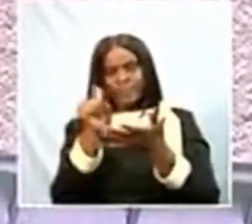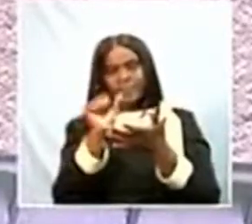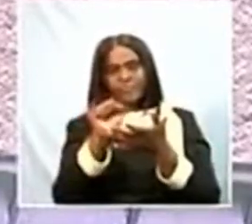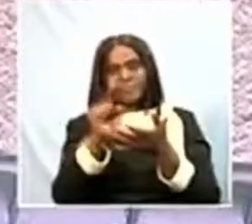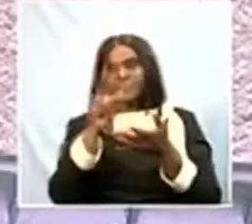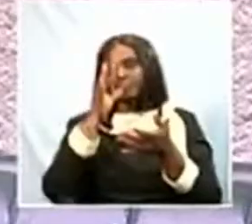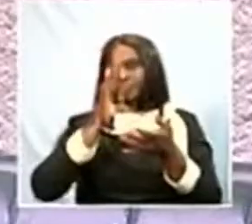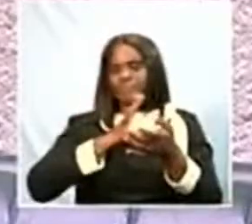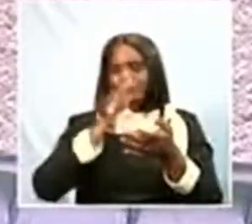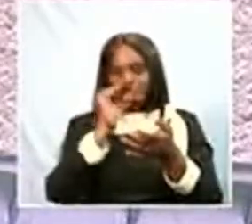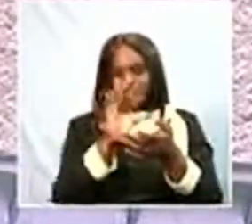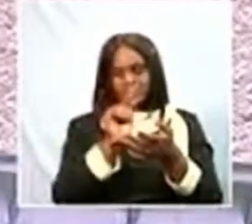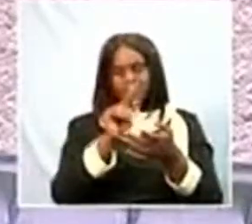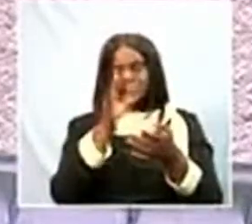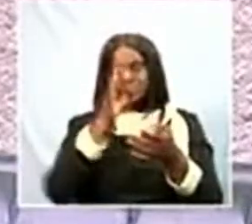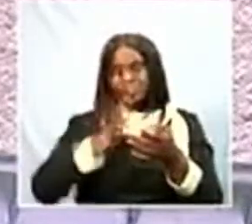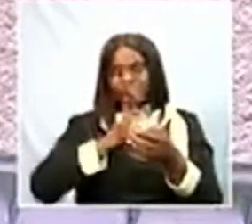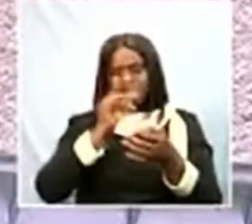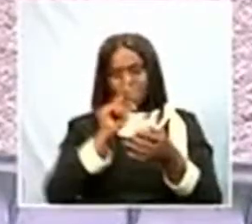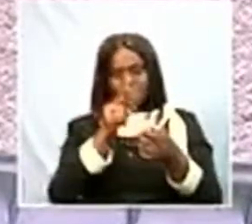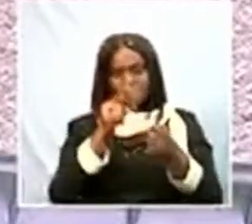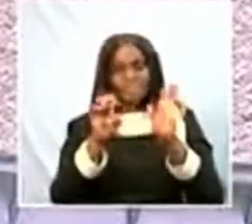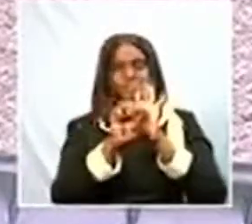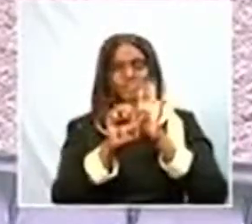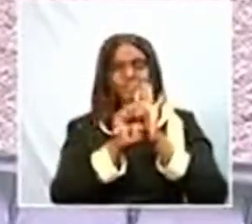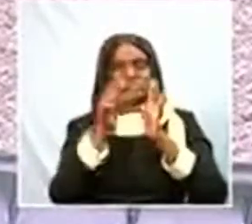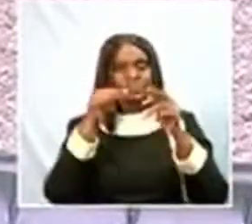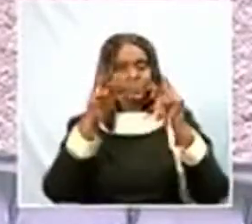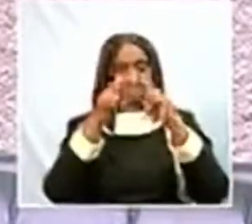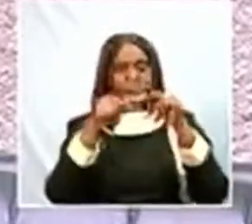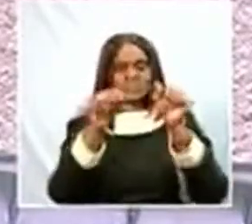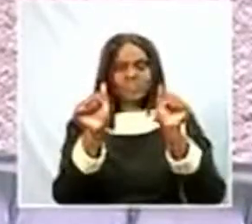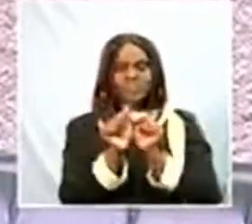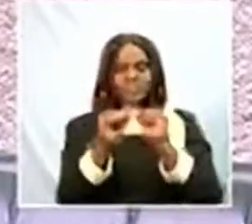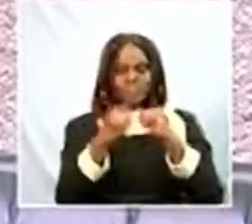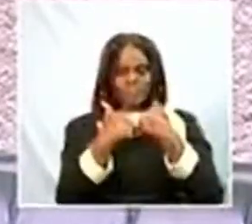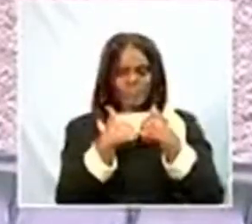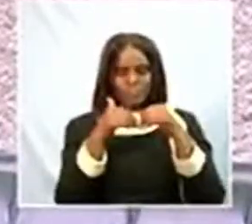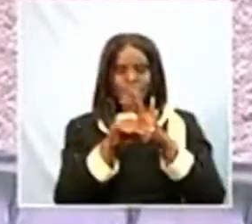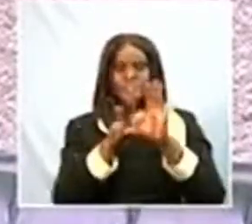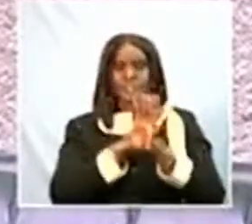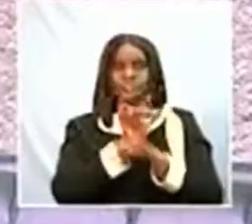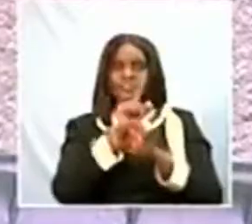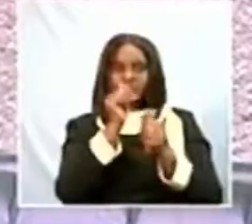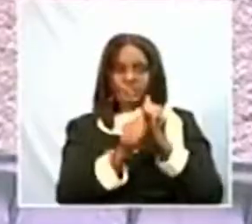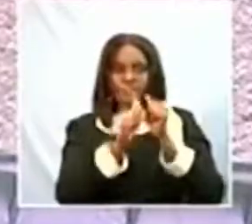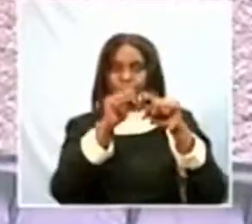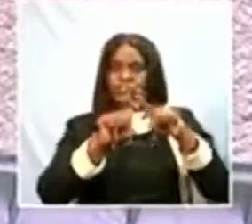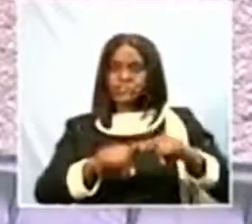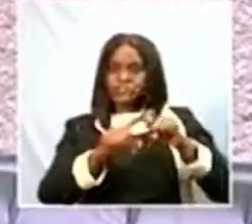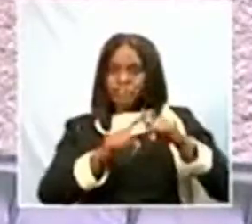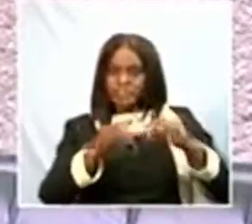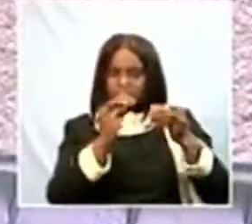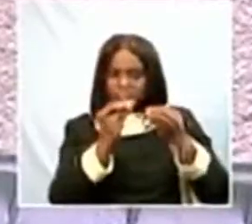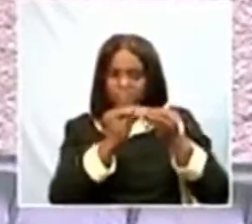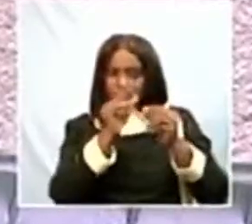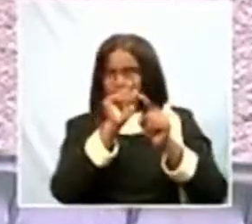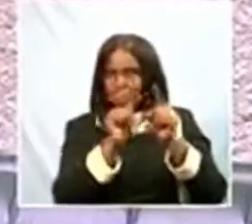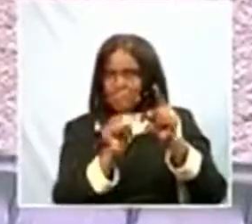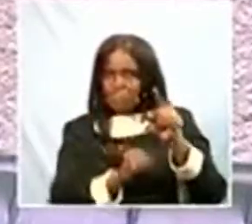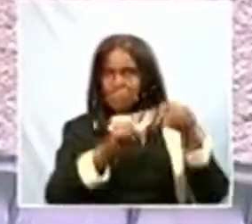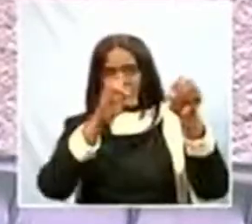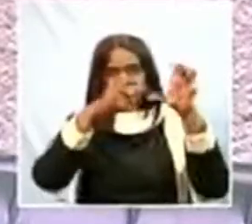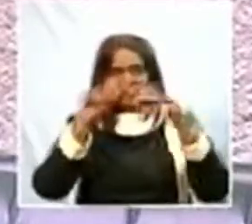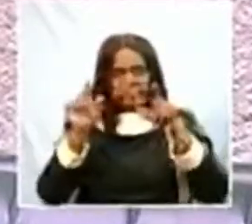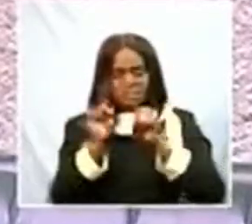Speaker. Madam Speaker, an example of the rural areas that we have in Zambia that rely on fossil fuel for generation of